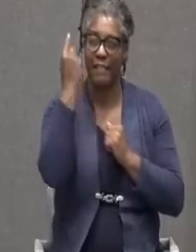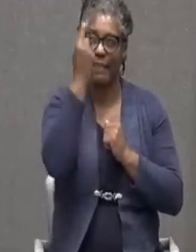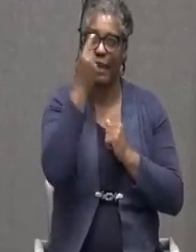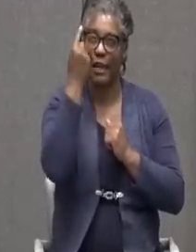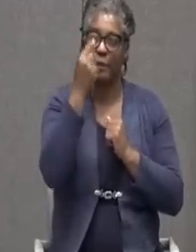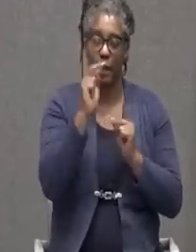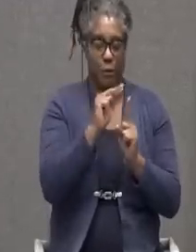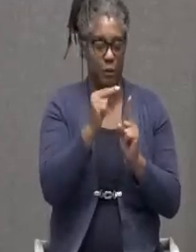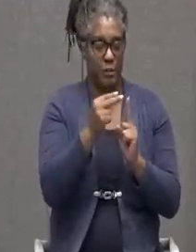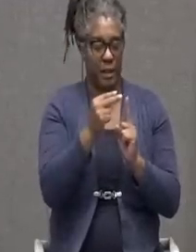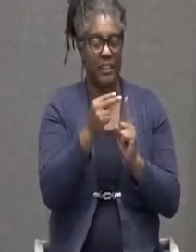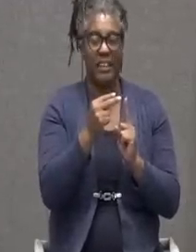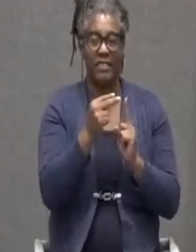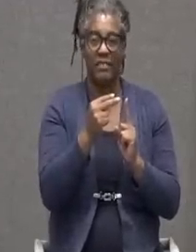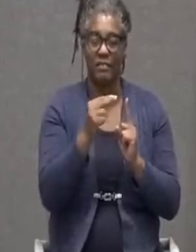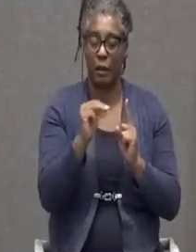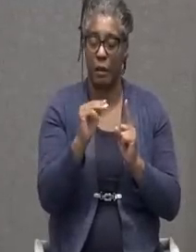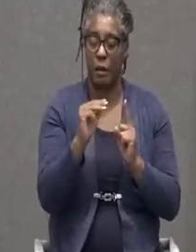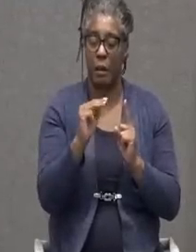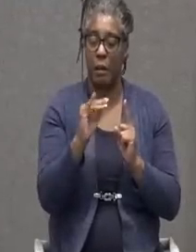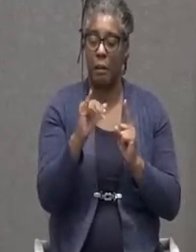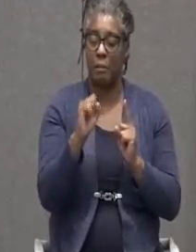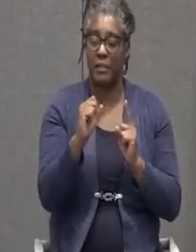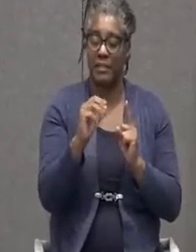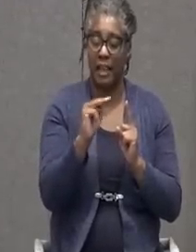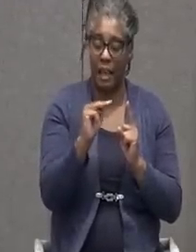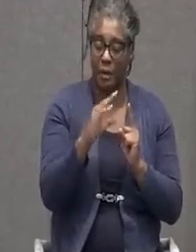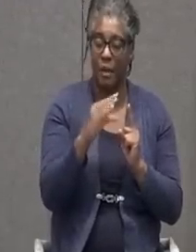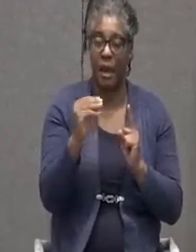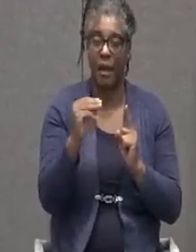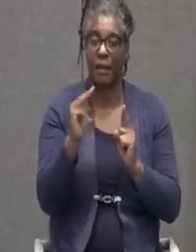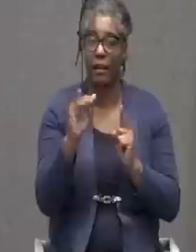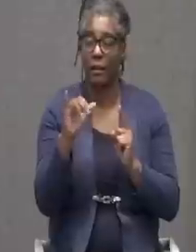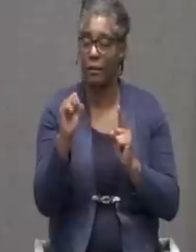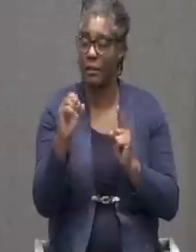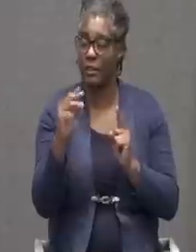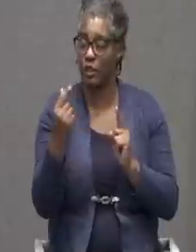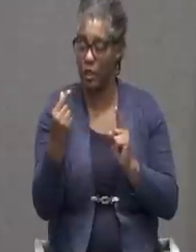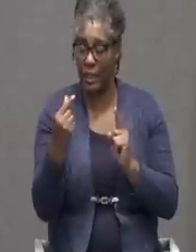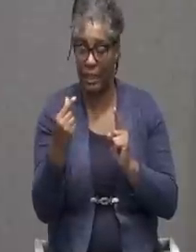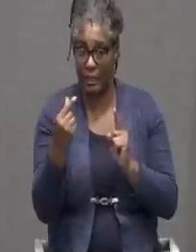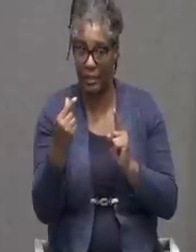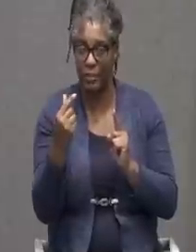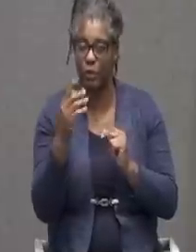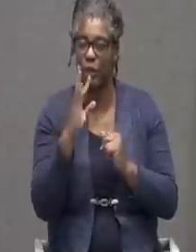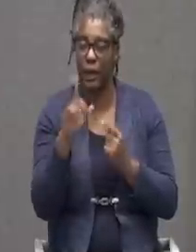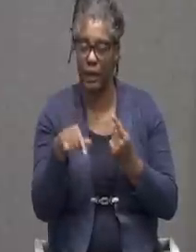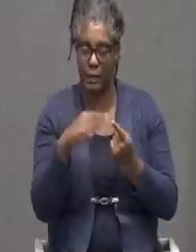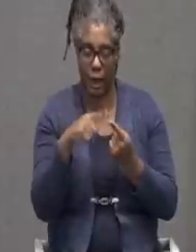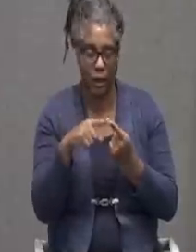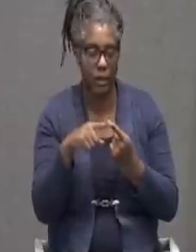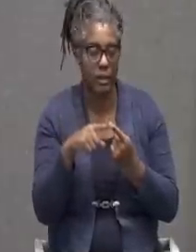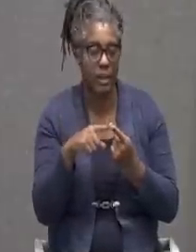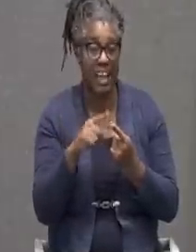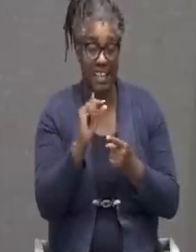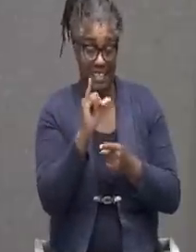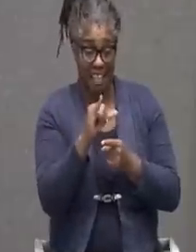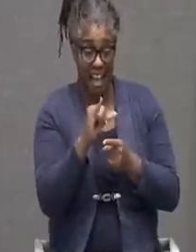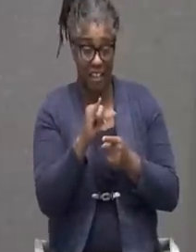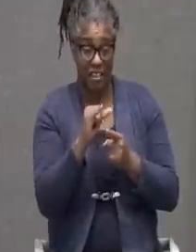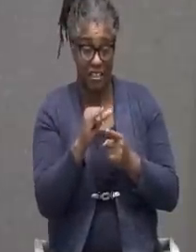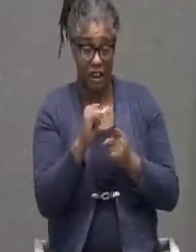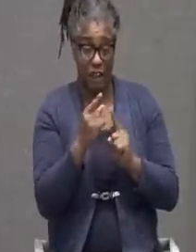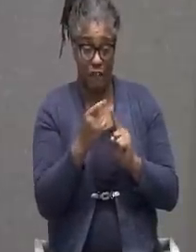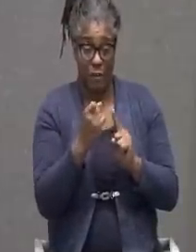I thought, you know, this, from this perspective, would make a great place for